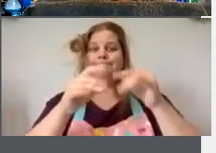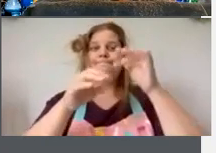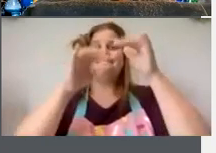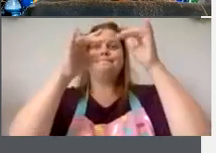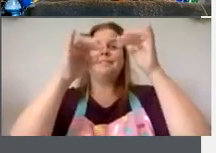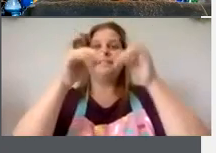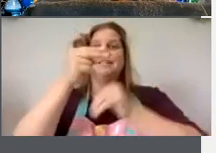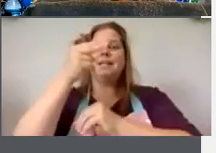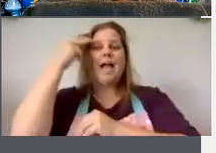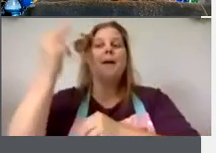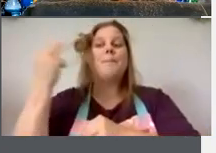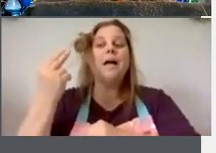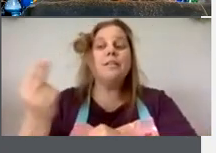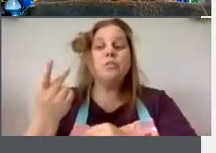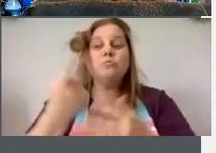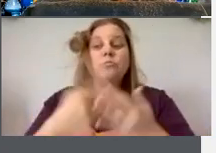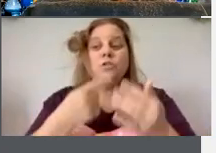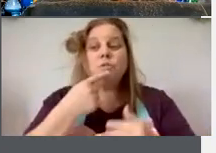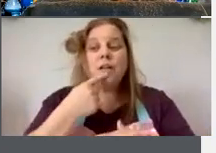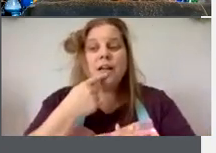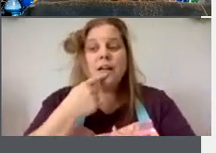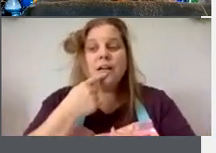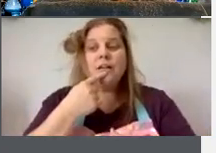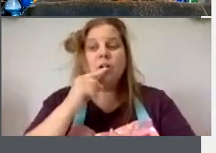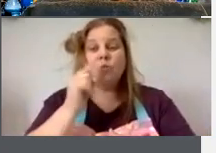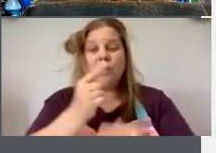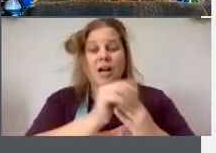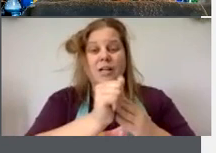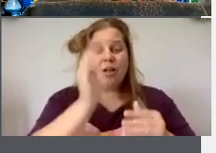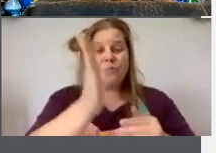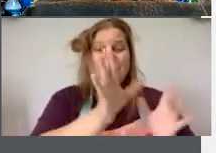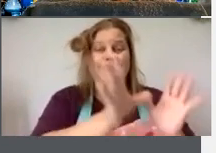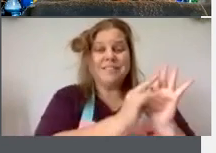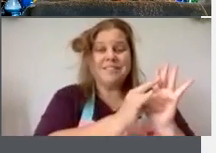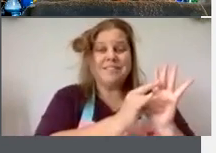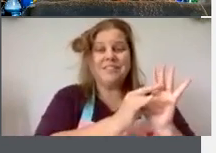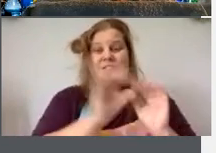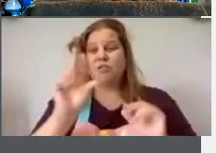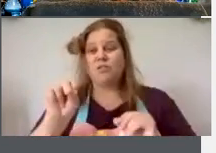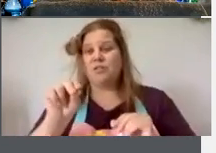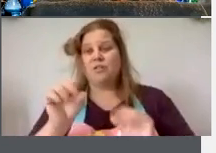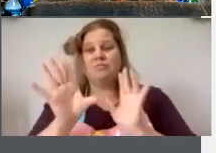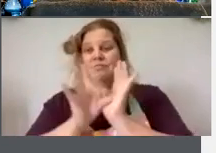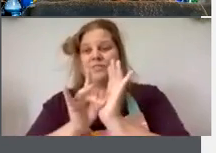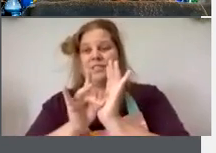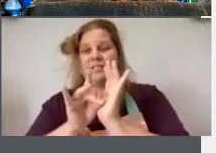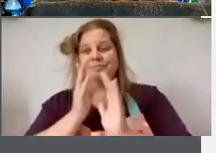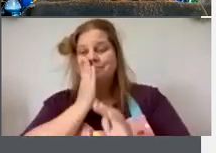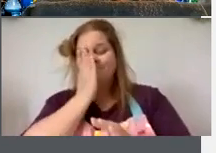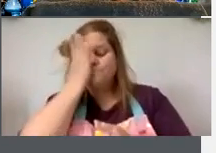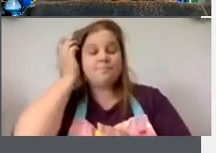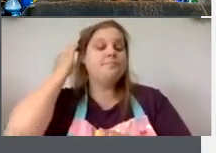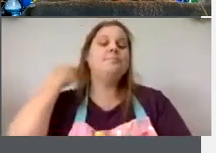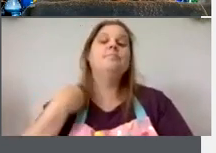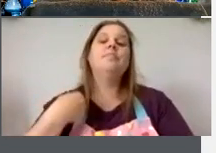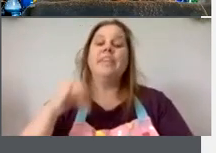did you say? Did you say the $1 bill was going to stick or not stick? If you said it was going